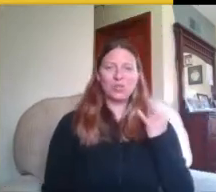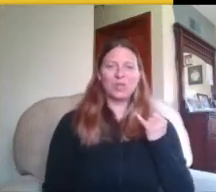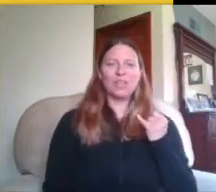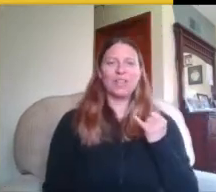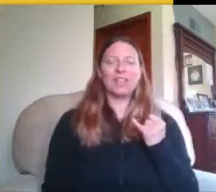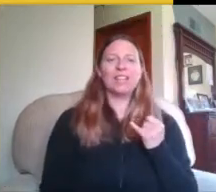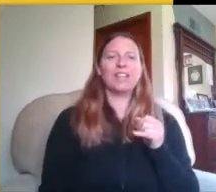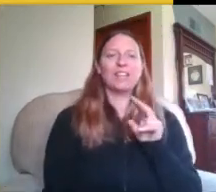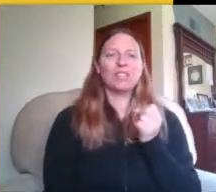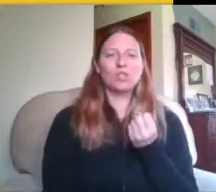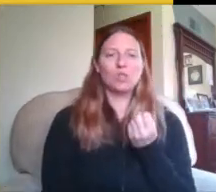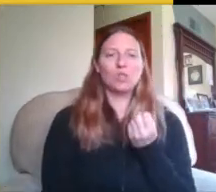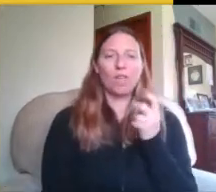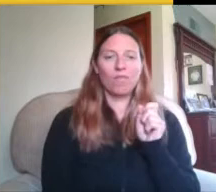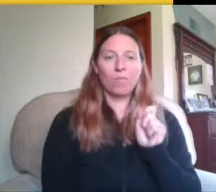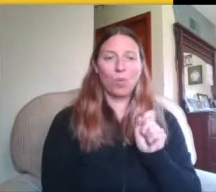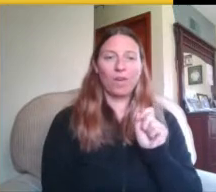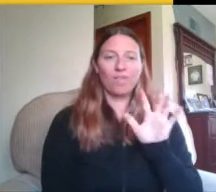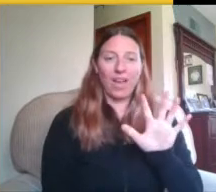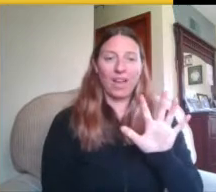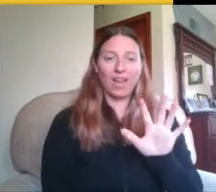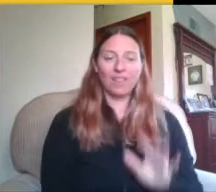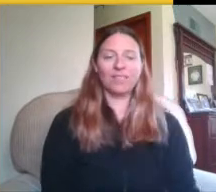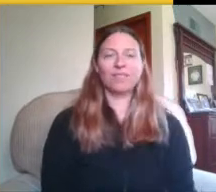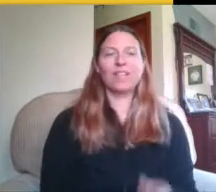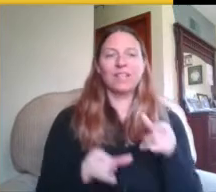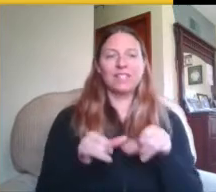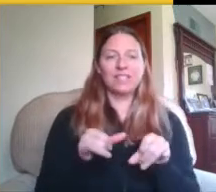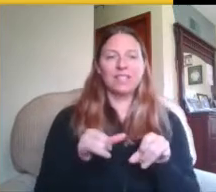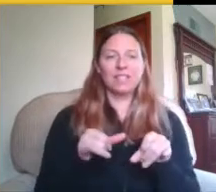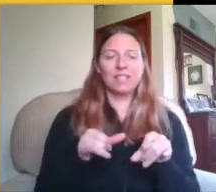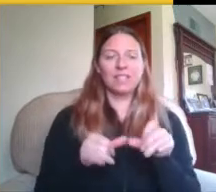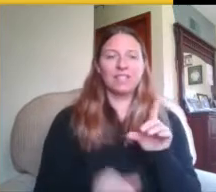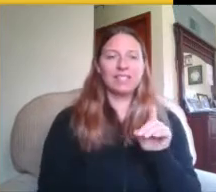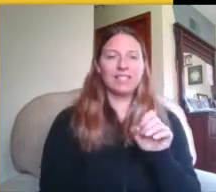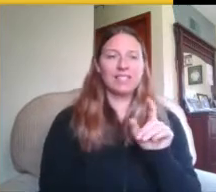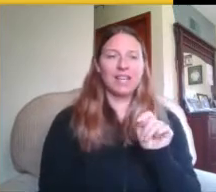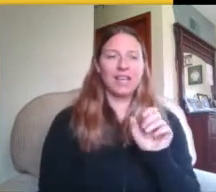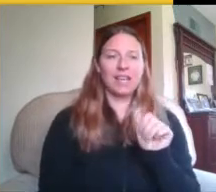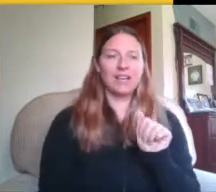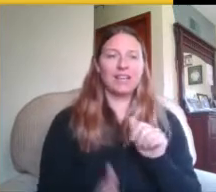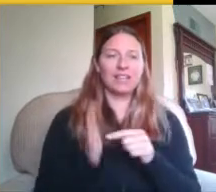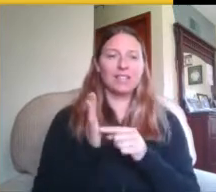This is lesson 12.5, still data displays and measures of center.